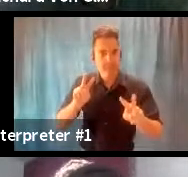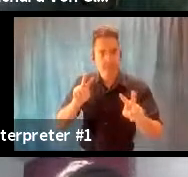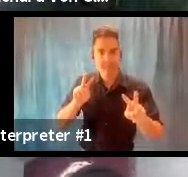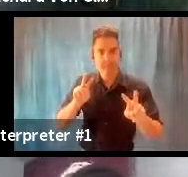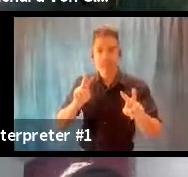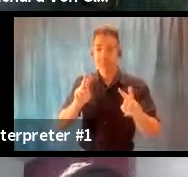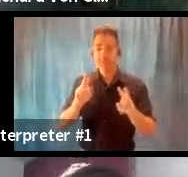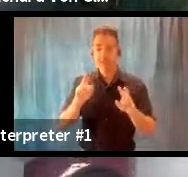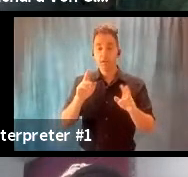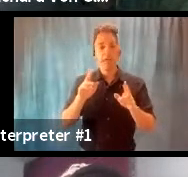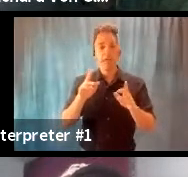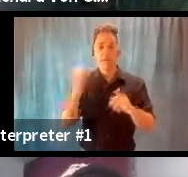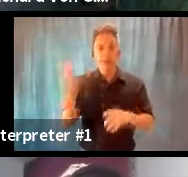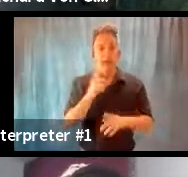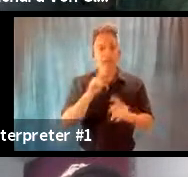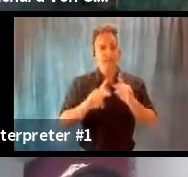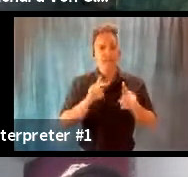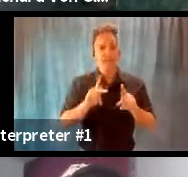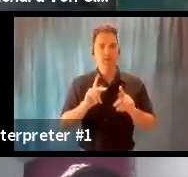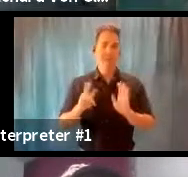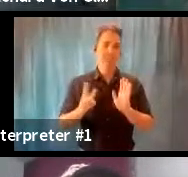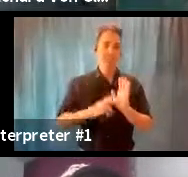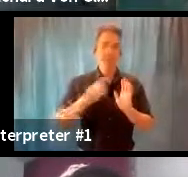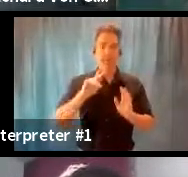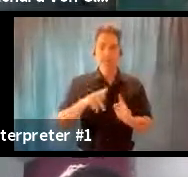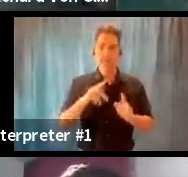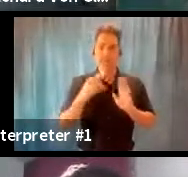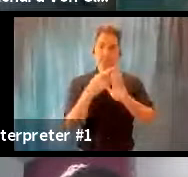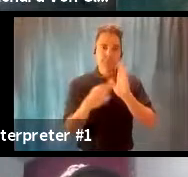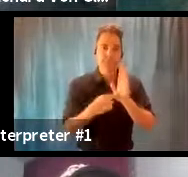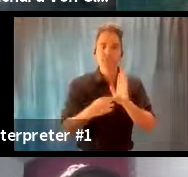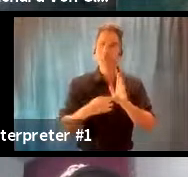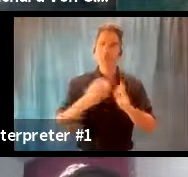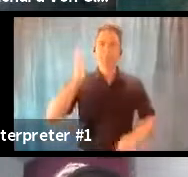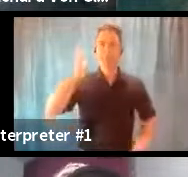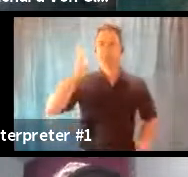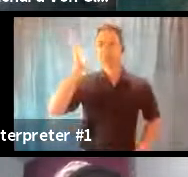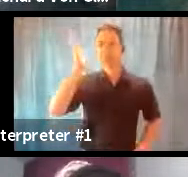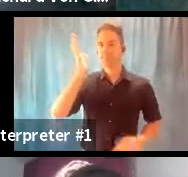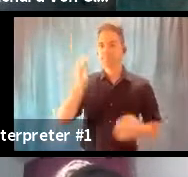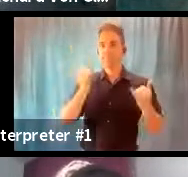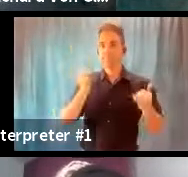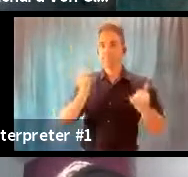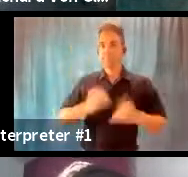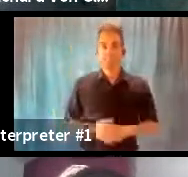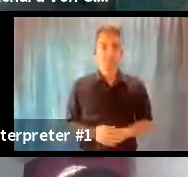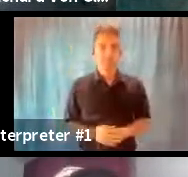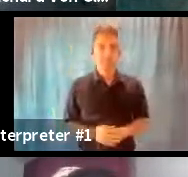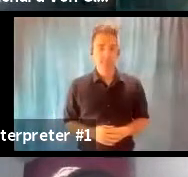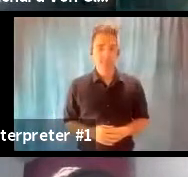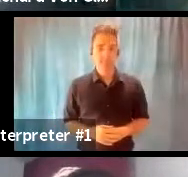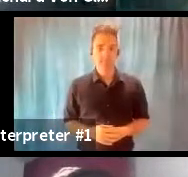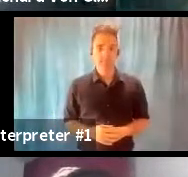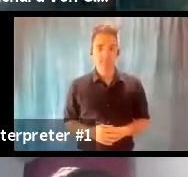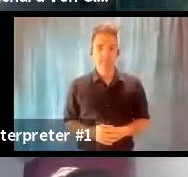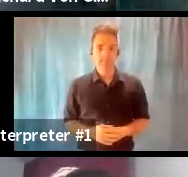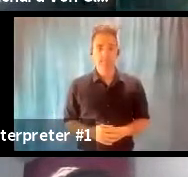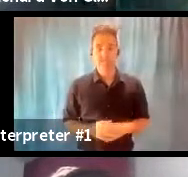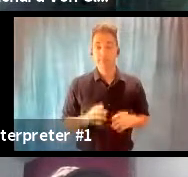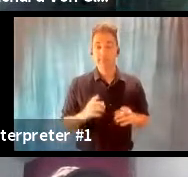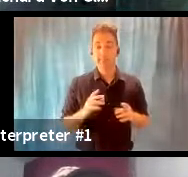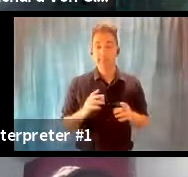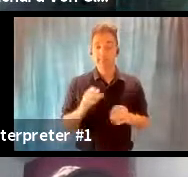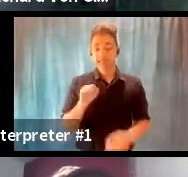us today. I'm also deeply grateful to the Stimulus Advisory Board members,